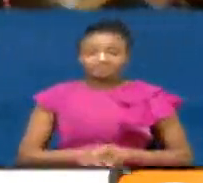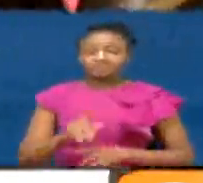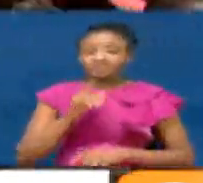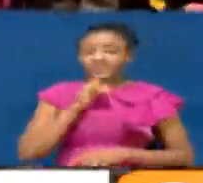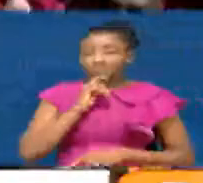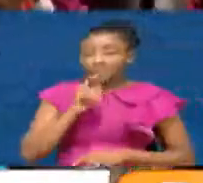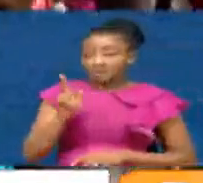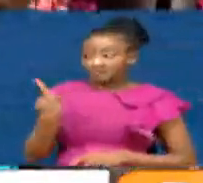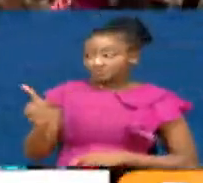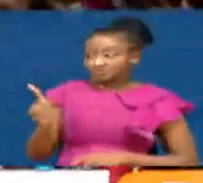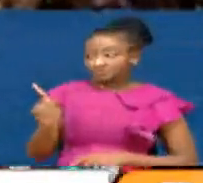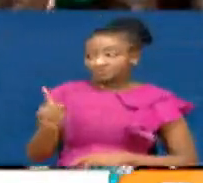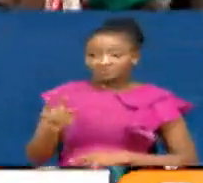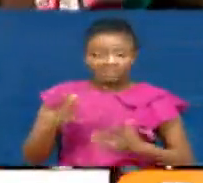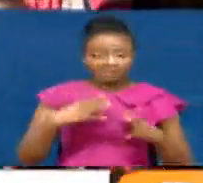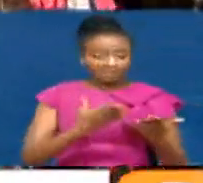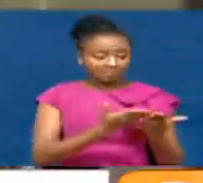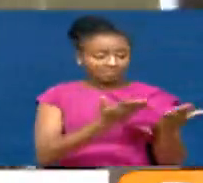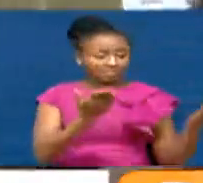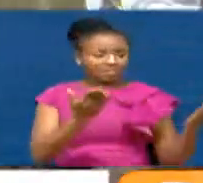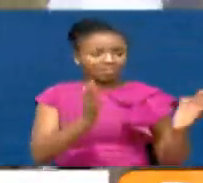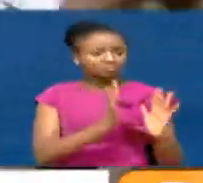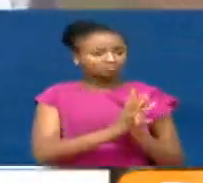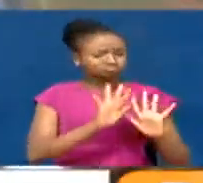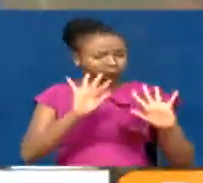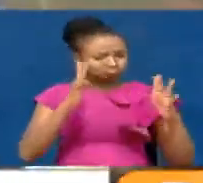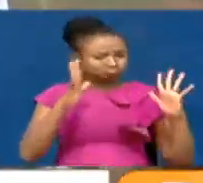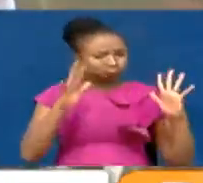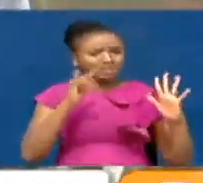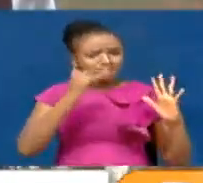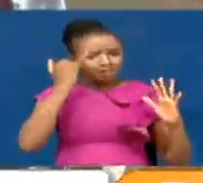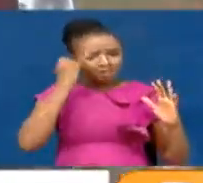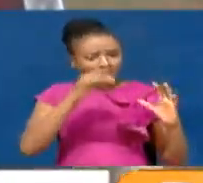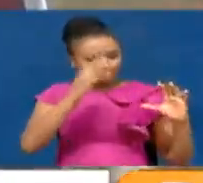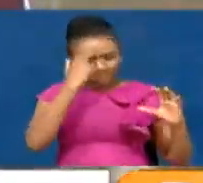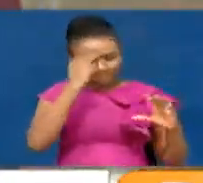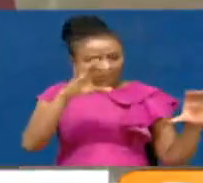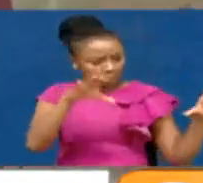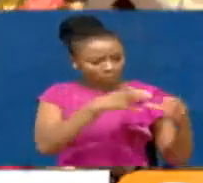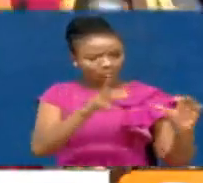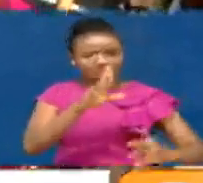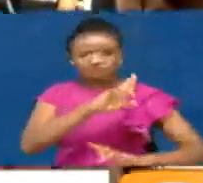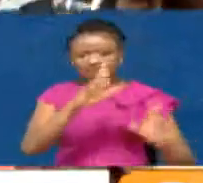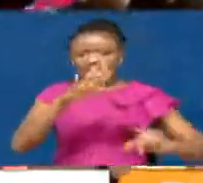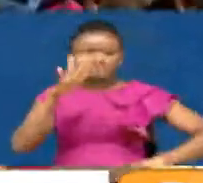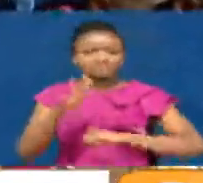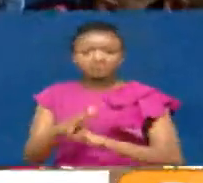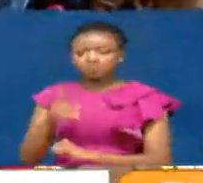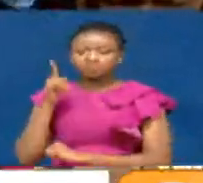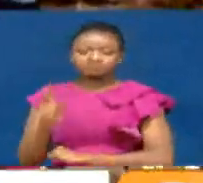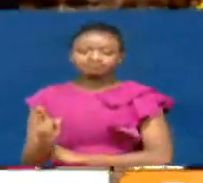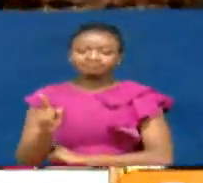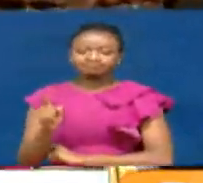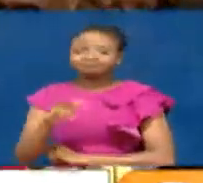Moitalel, to a cheering crowd, insisted that the Maa community supports Azimio la Umoja and Raila Odinga in the 2022